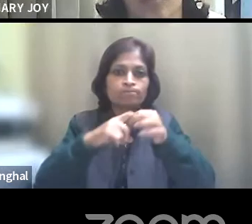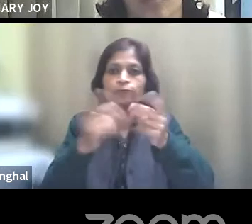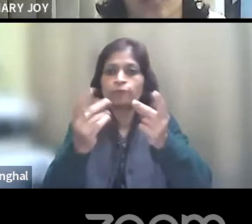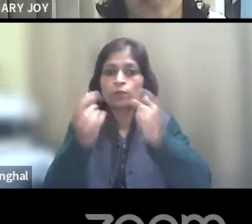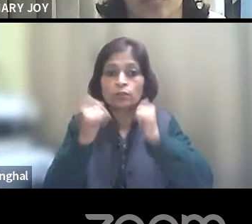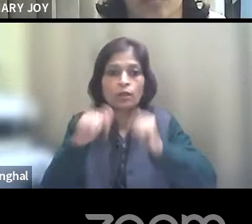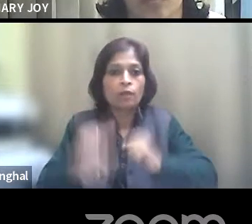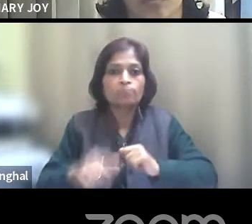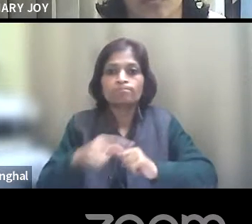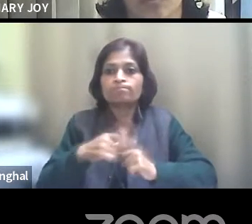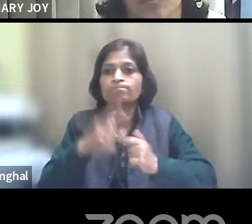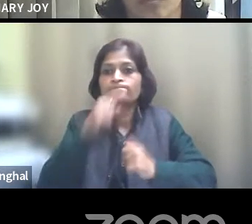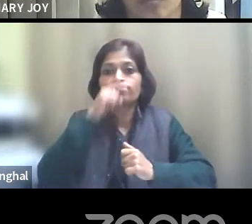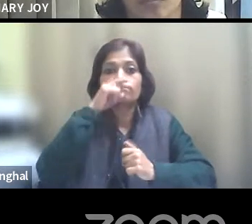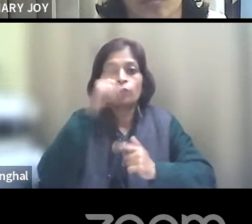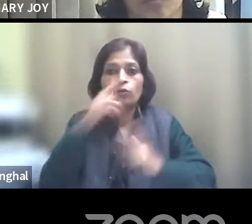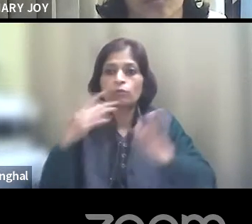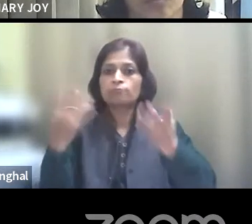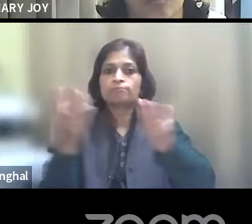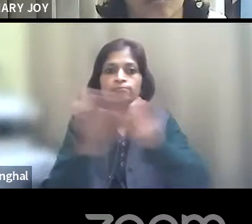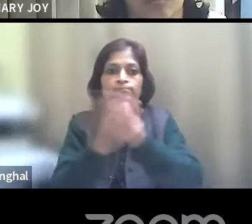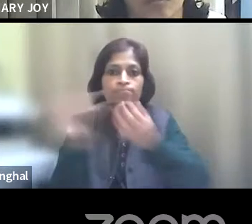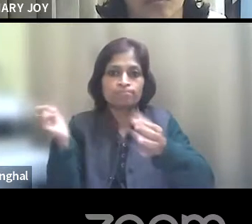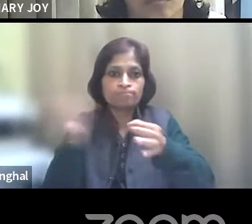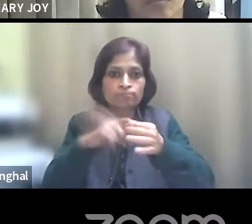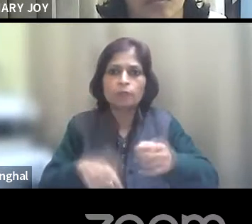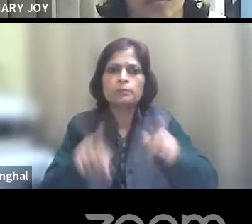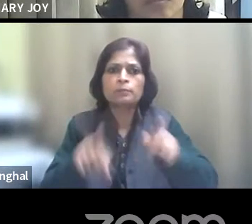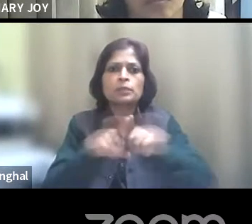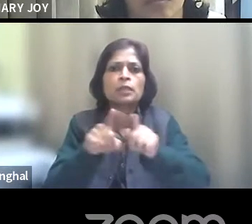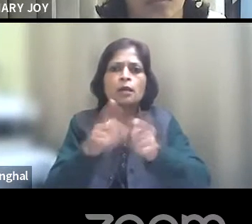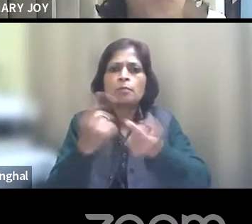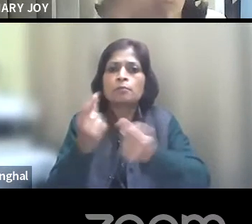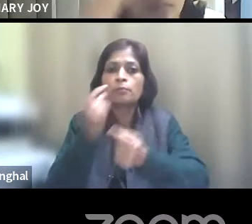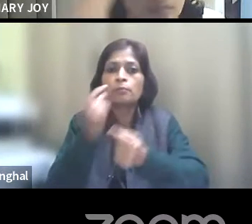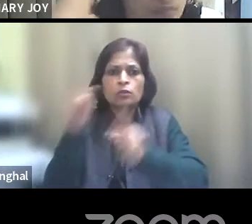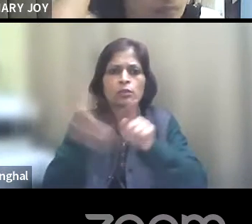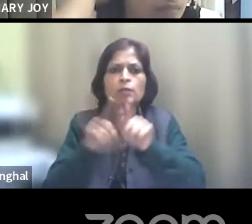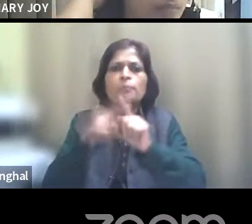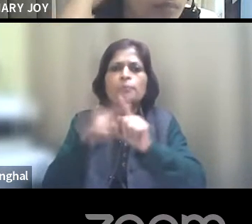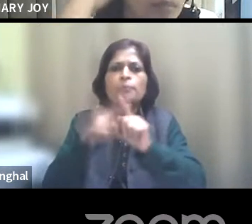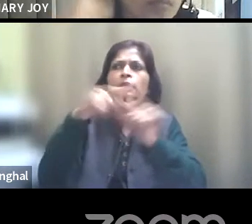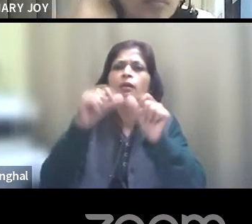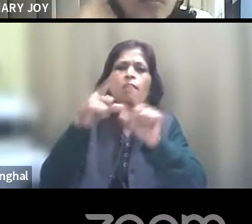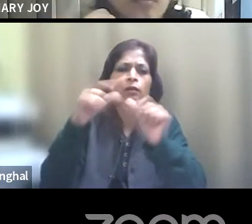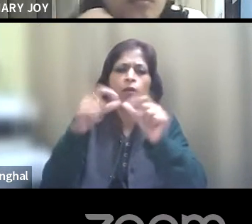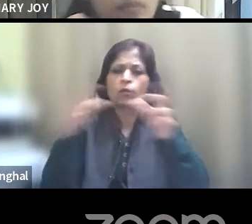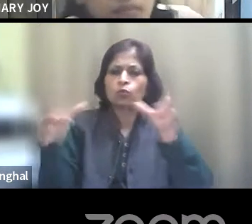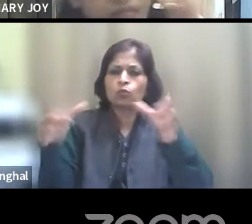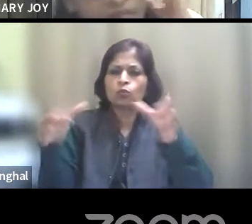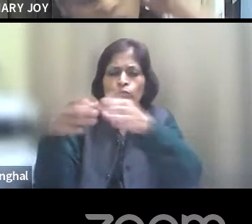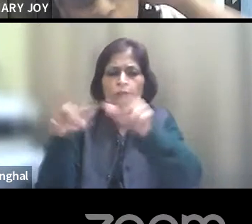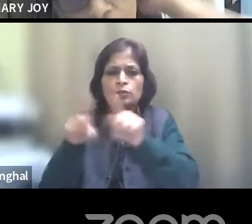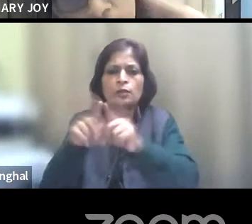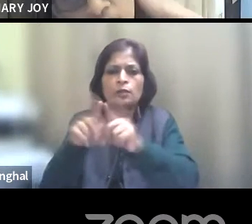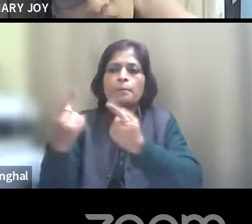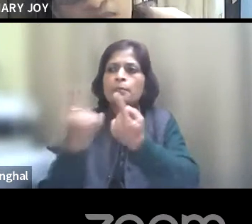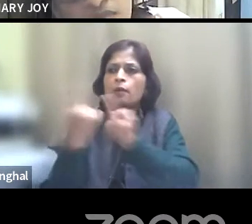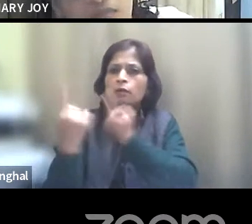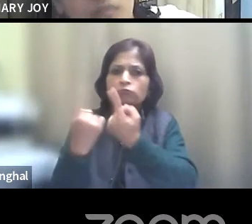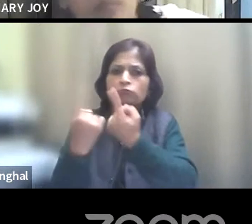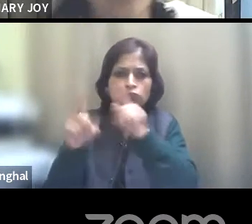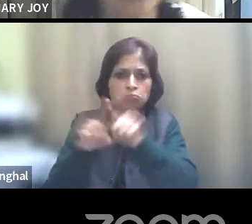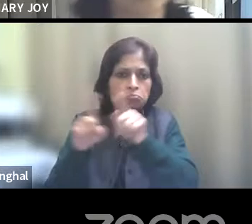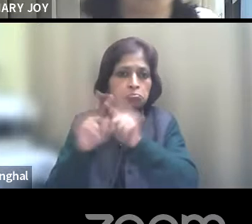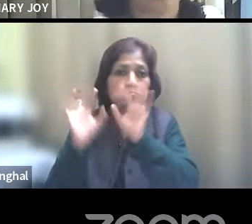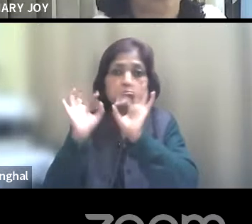to have him because we interacted in a project with Tata Institute of Social Sciences with him, and he just amazed us with his